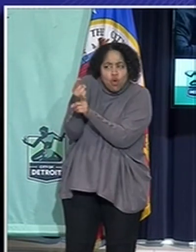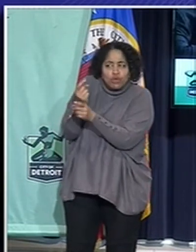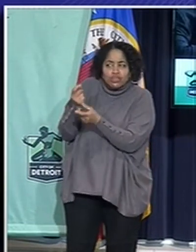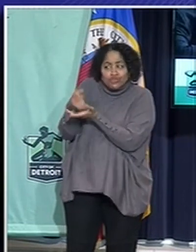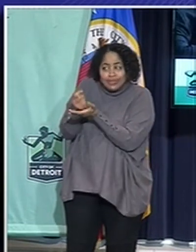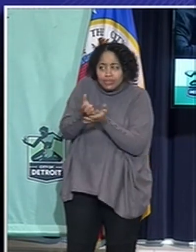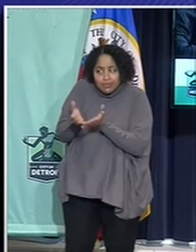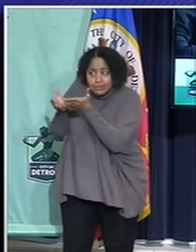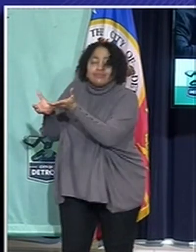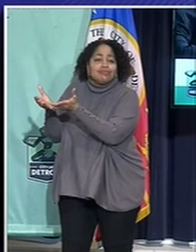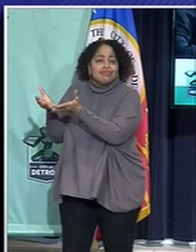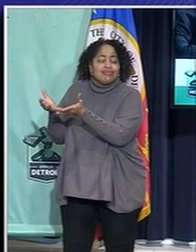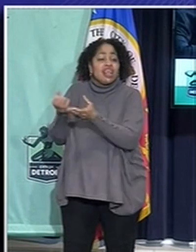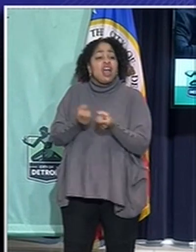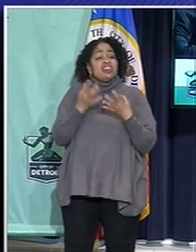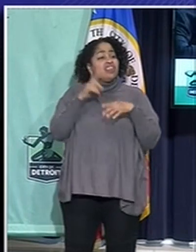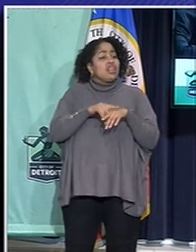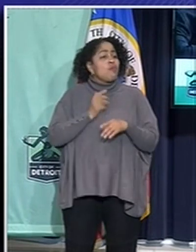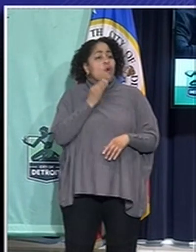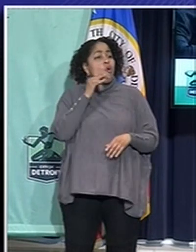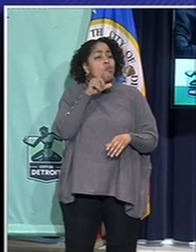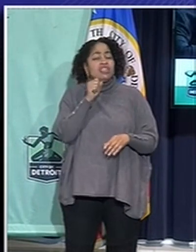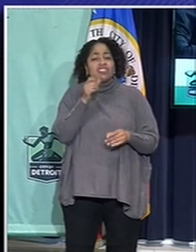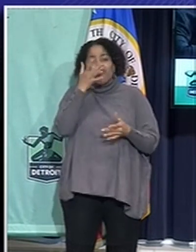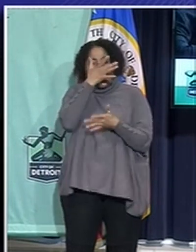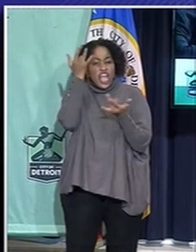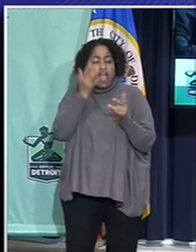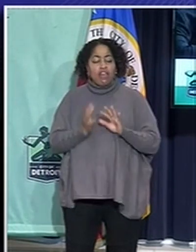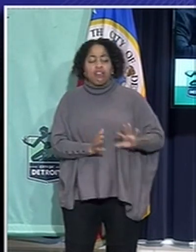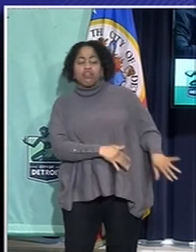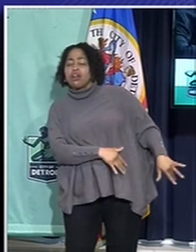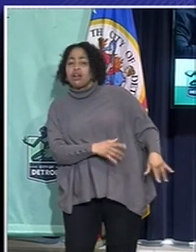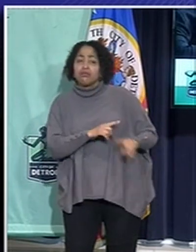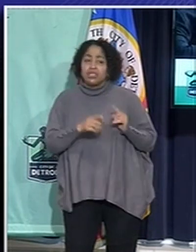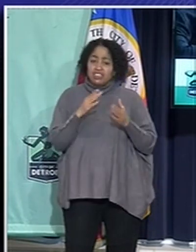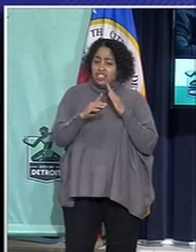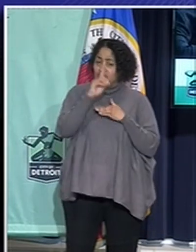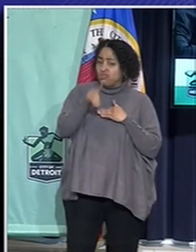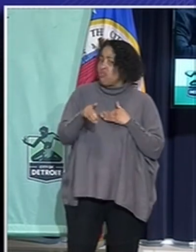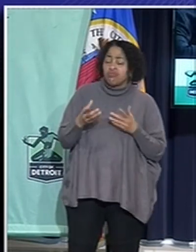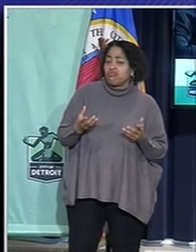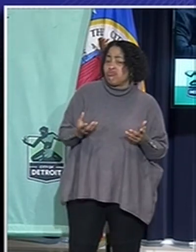You know, a lot of times our homeless are forgotten. But in the city of Detroit,